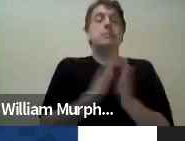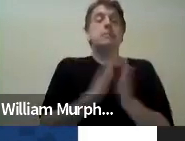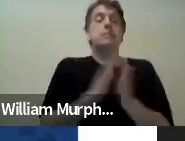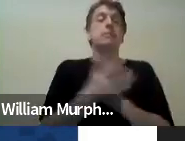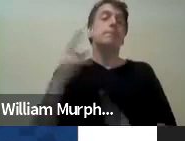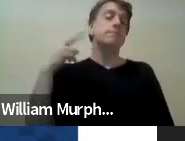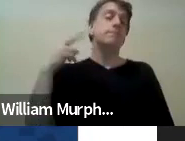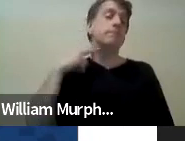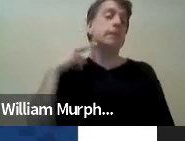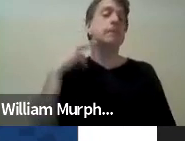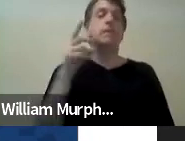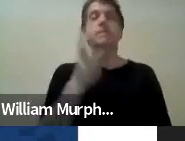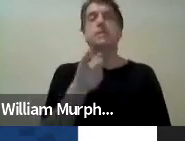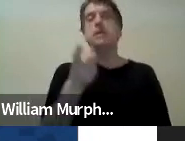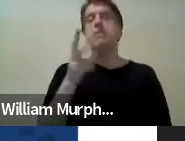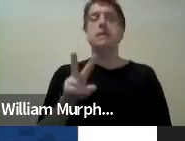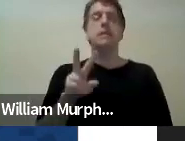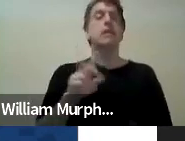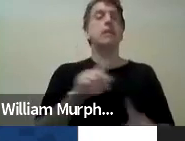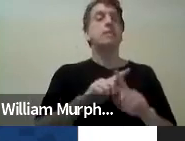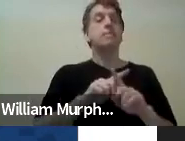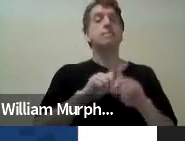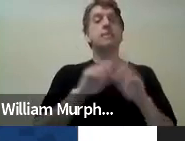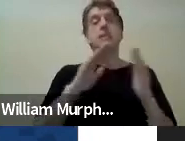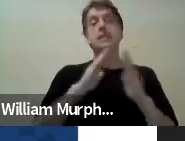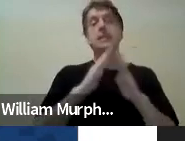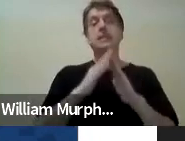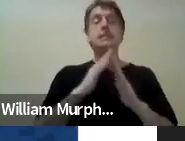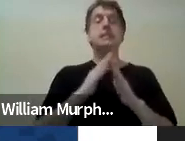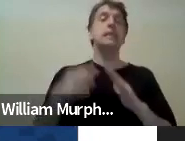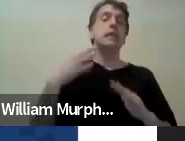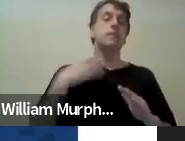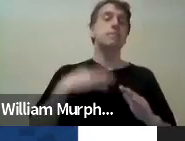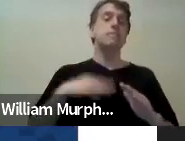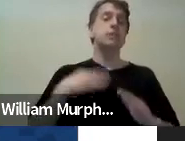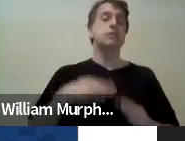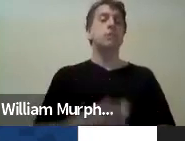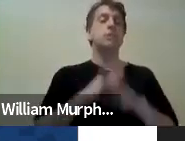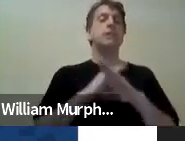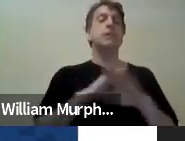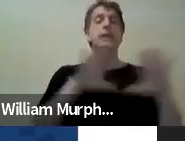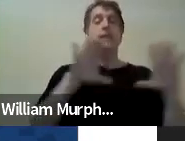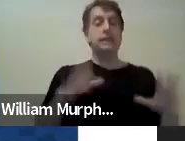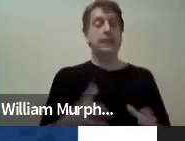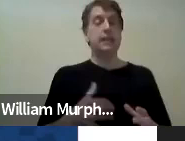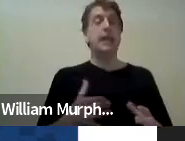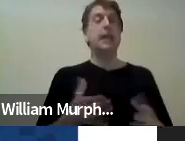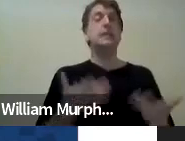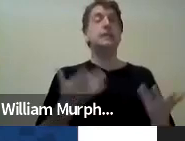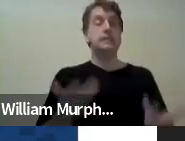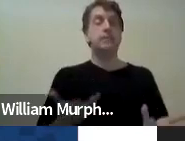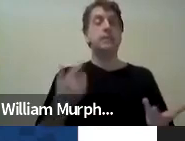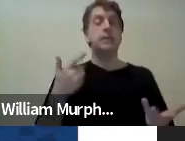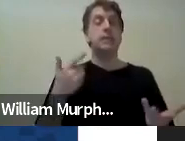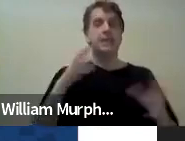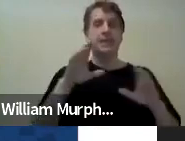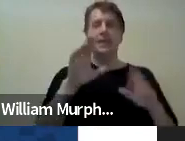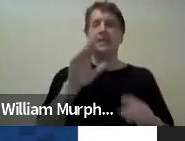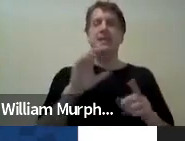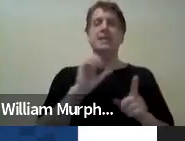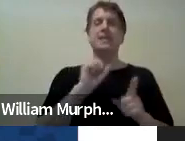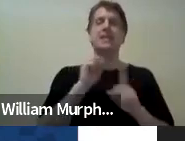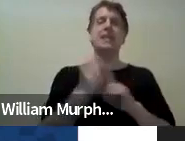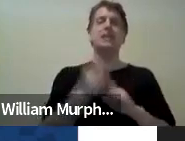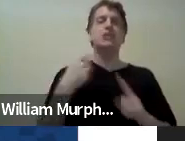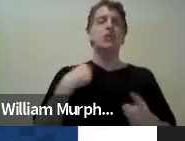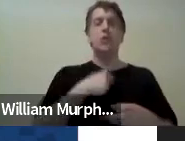city, but having the city protected class is fantastic. And cases that we have handled relate to